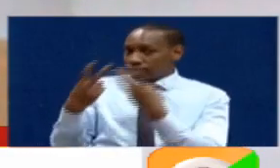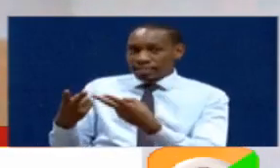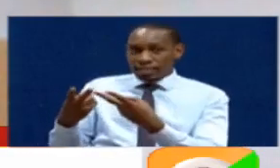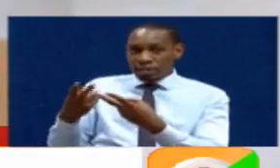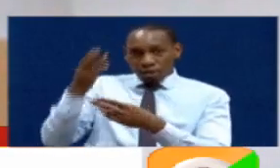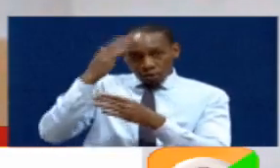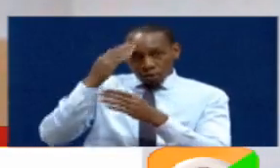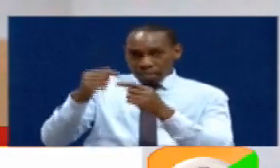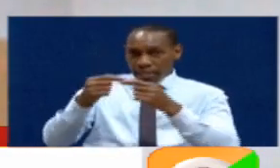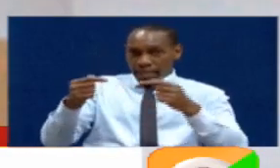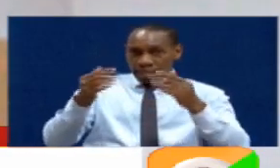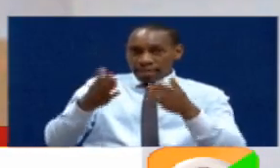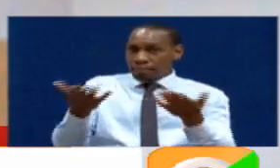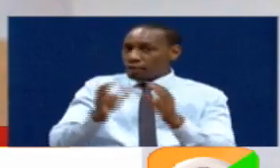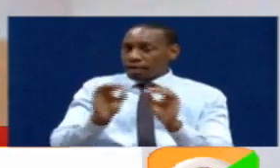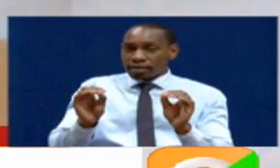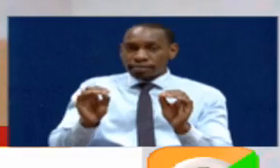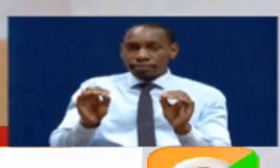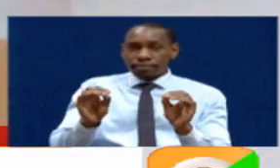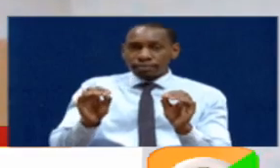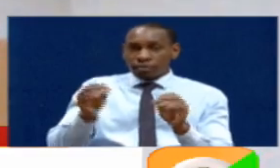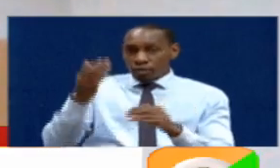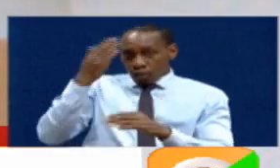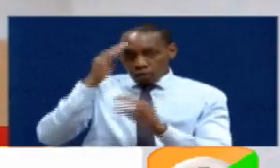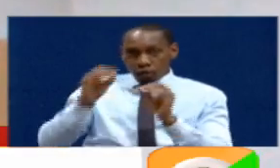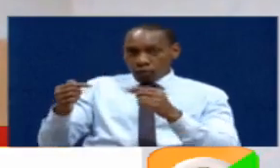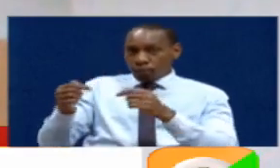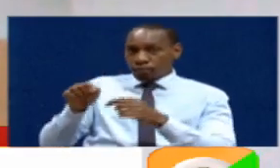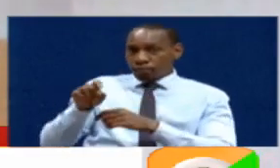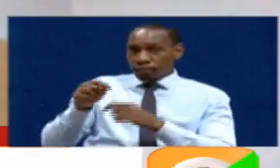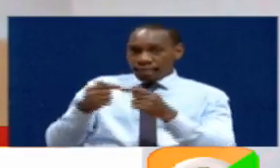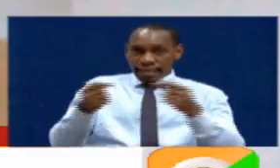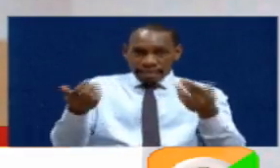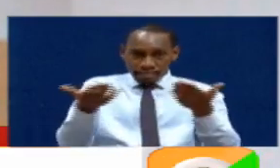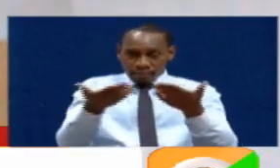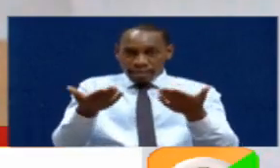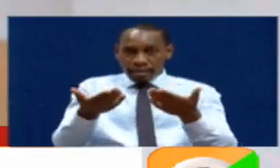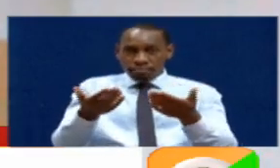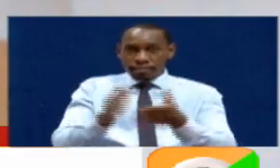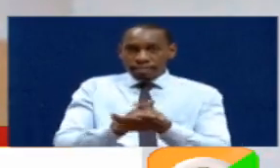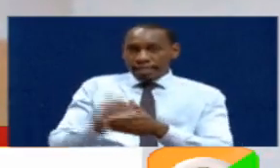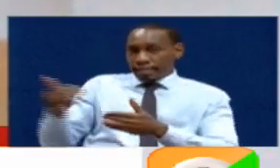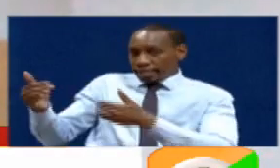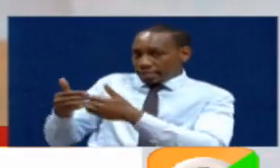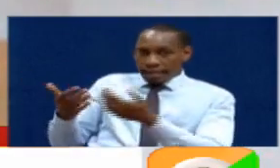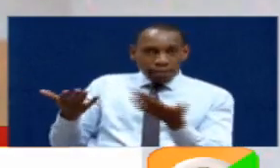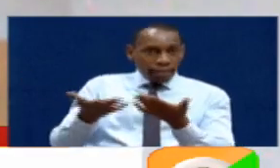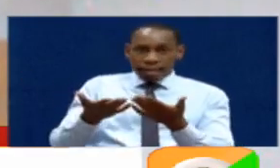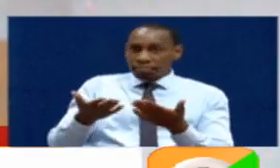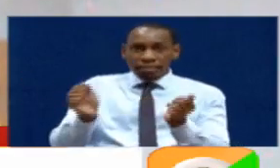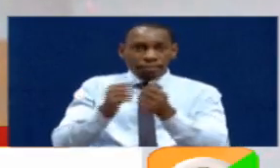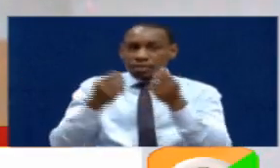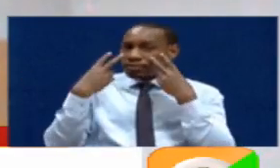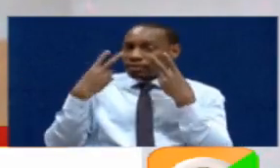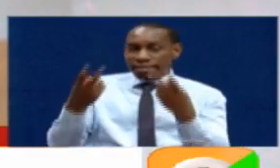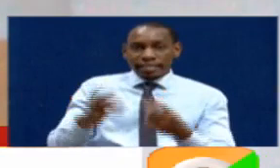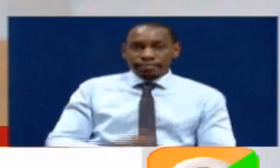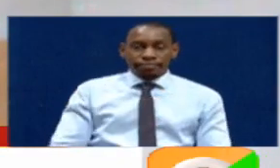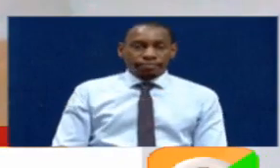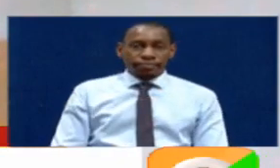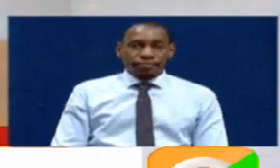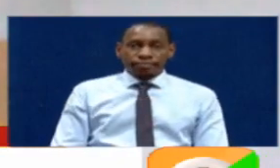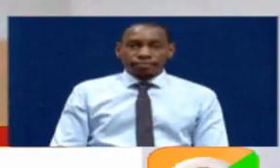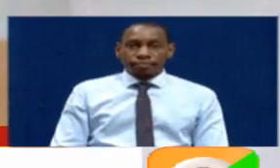don't know where the enemy is. You don't know where the enemy, whether it's in front of you, beside you, at the back, in the air. You just don't know.